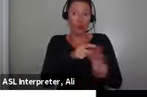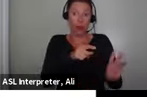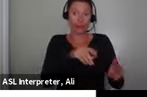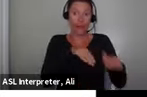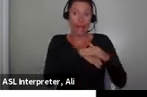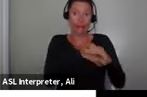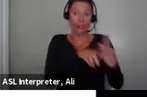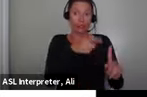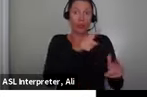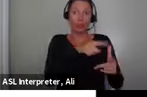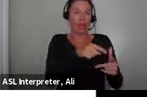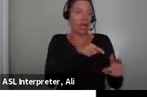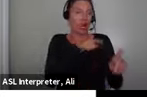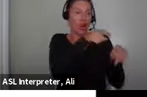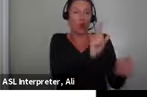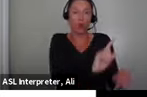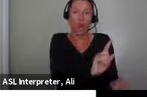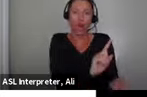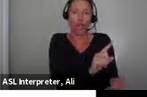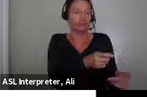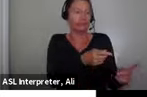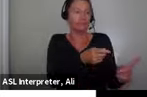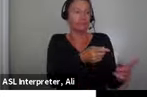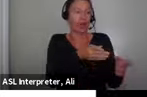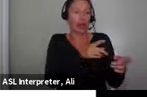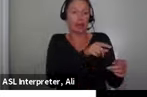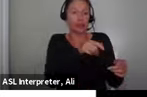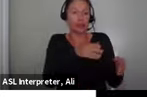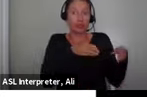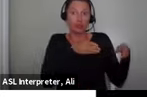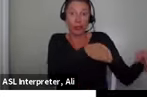Where are they going to go? Up the street? Are they?